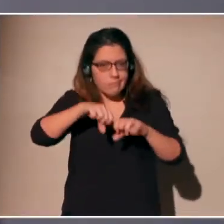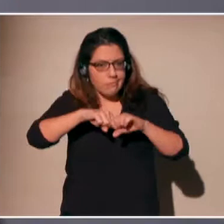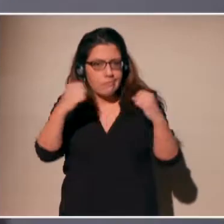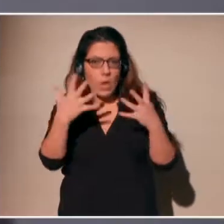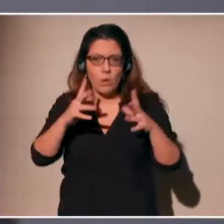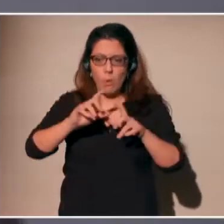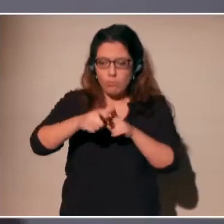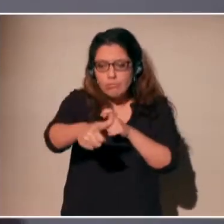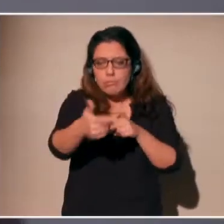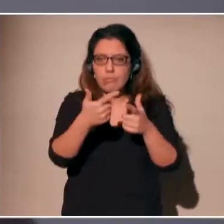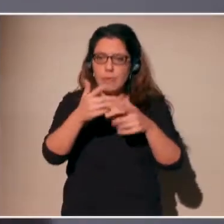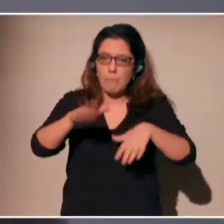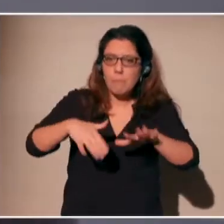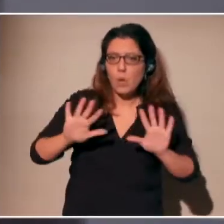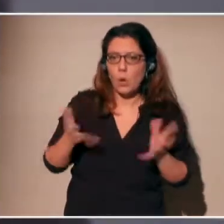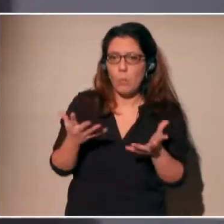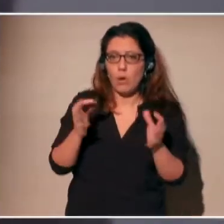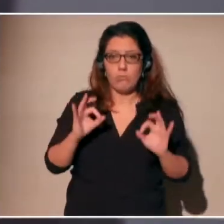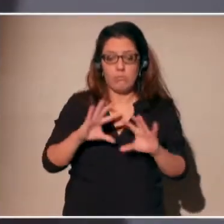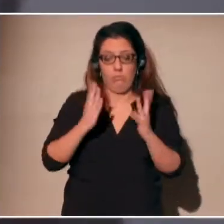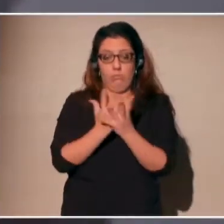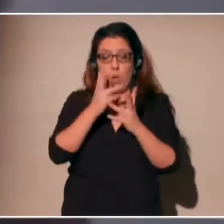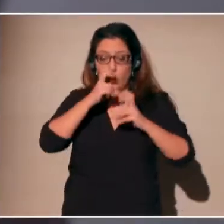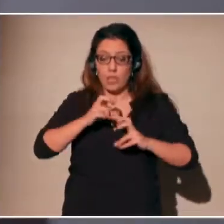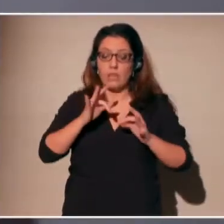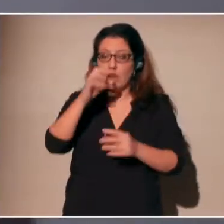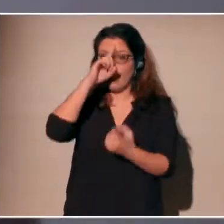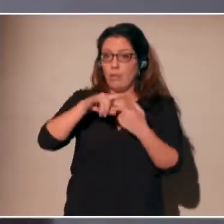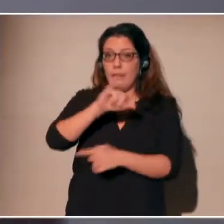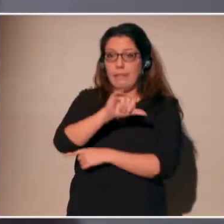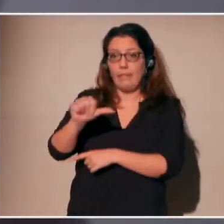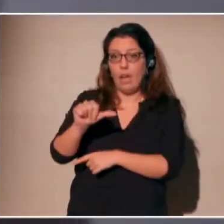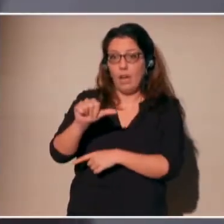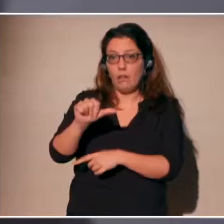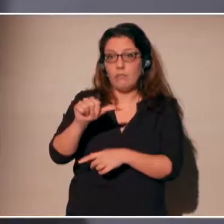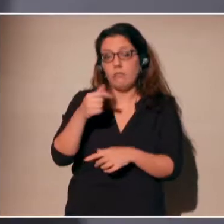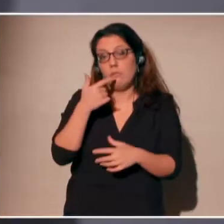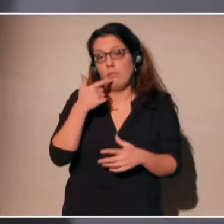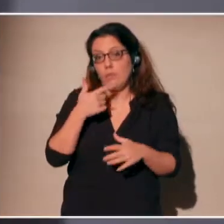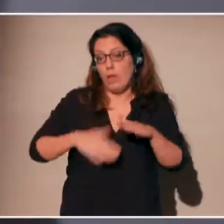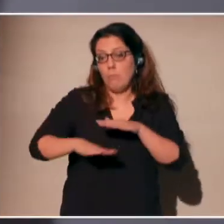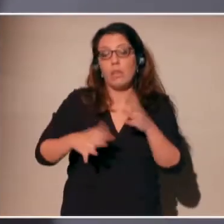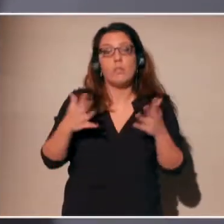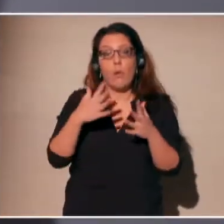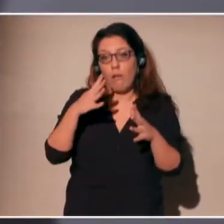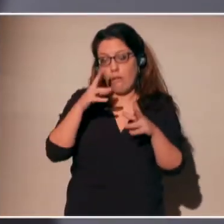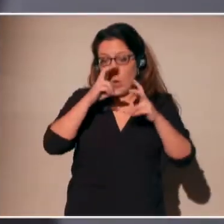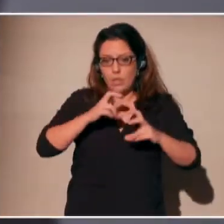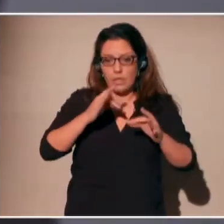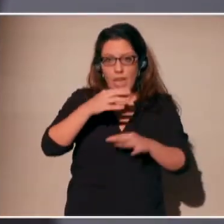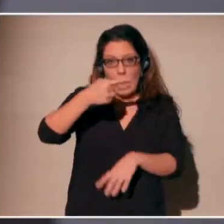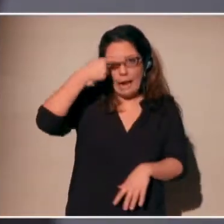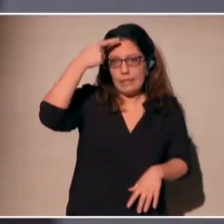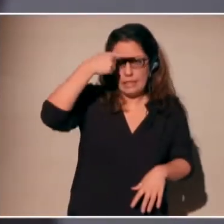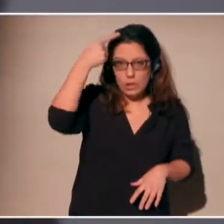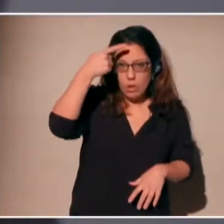how research works is also important. And in a way, research in AI is research about intelligence, more